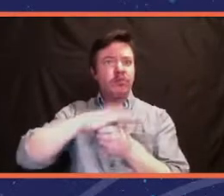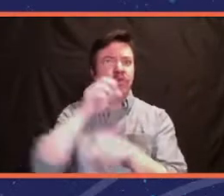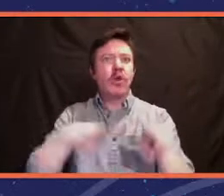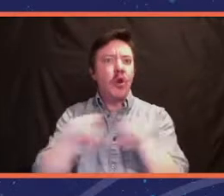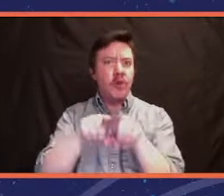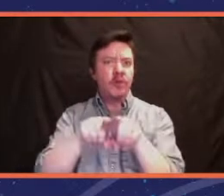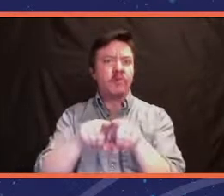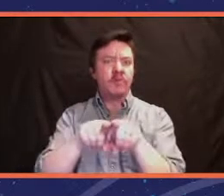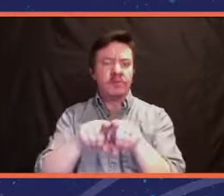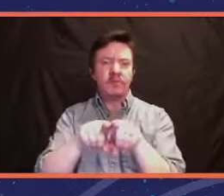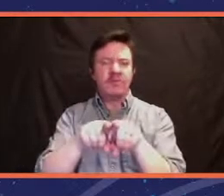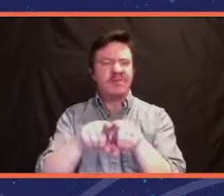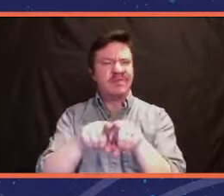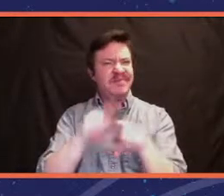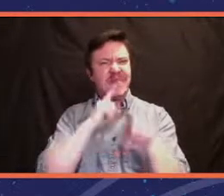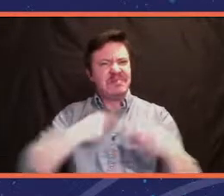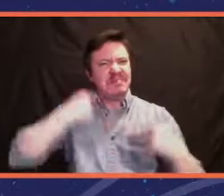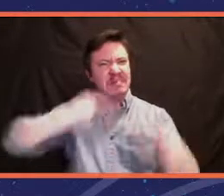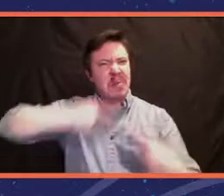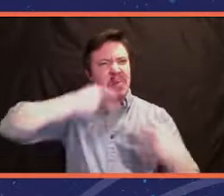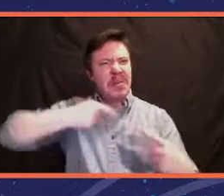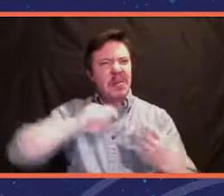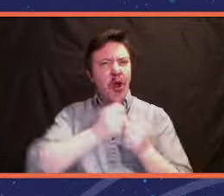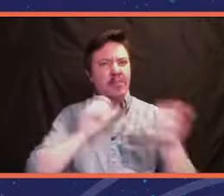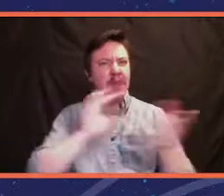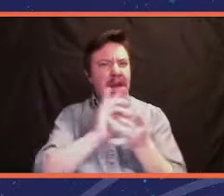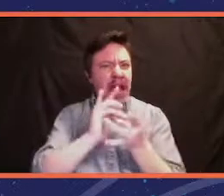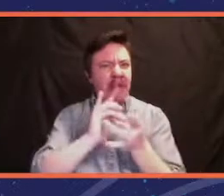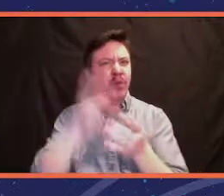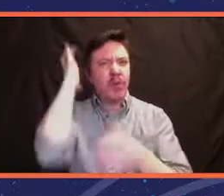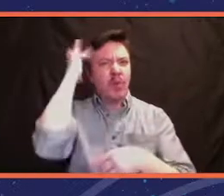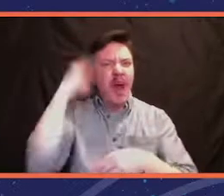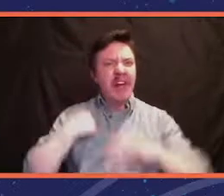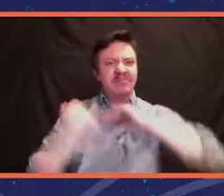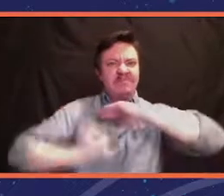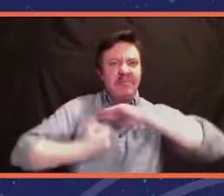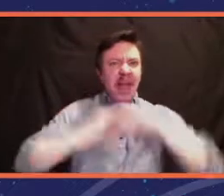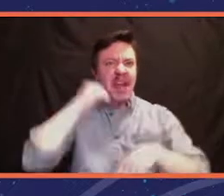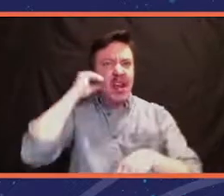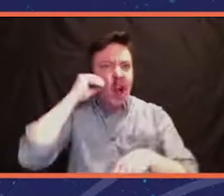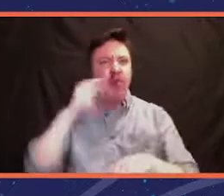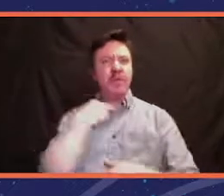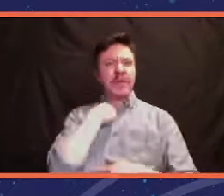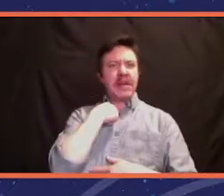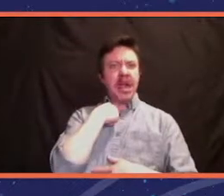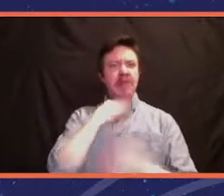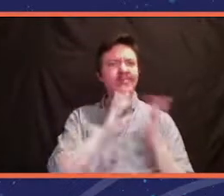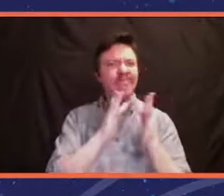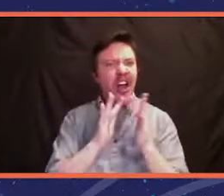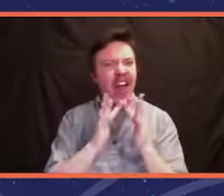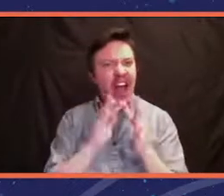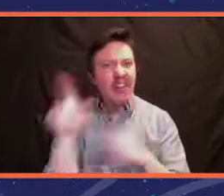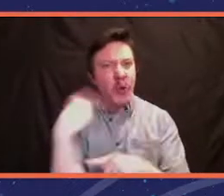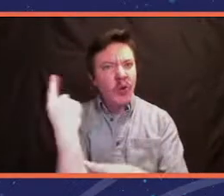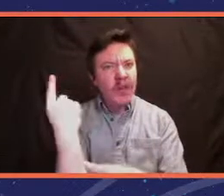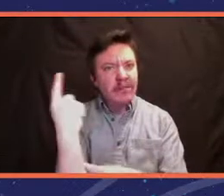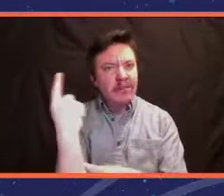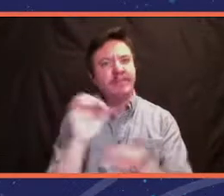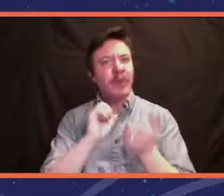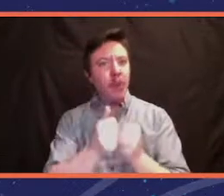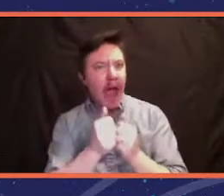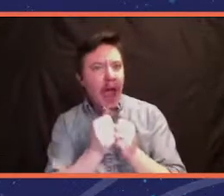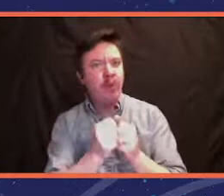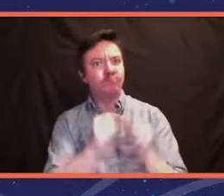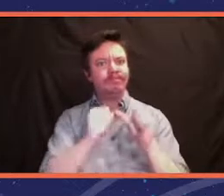just made it really hard for us to connect because everybody's online. So we wanted to figure out a way for organizers to be able to connect and continue to build